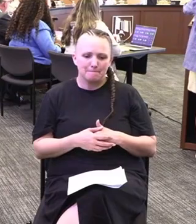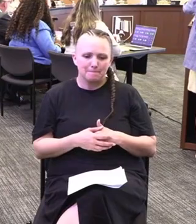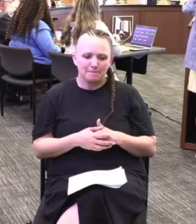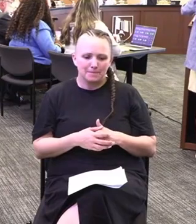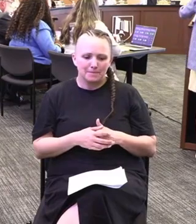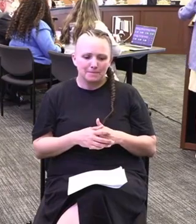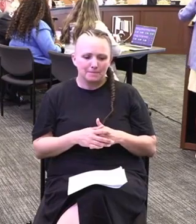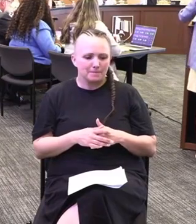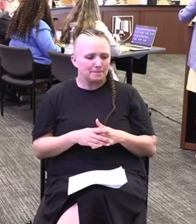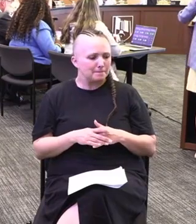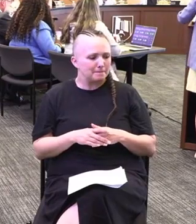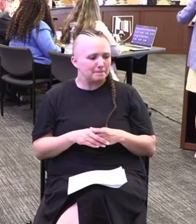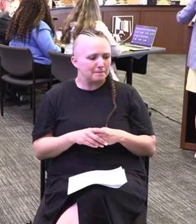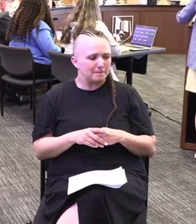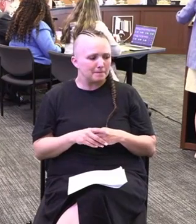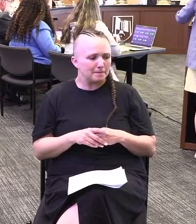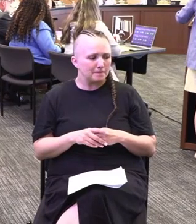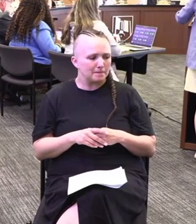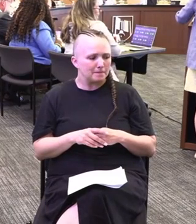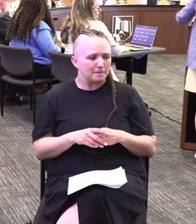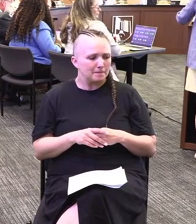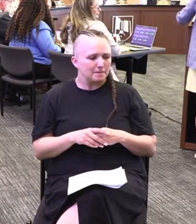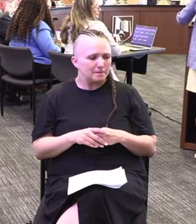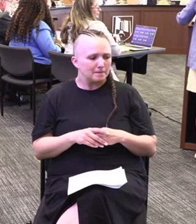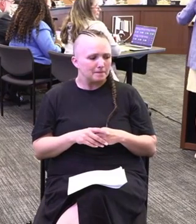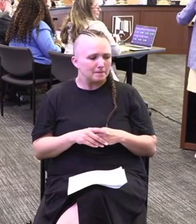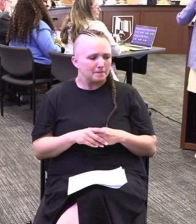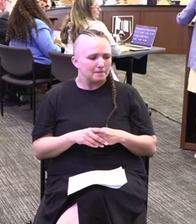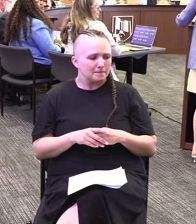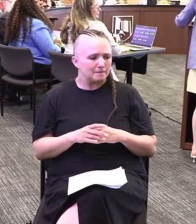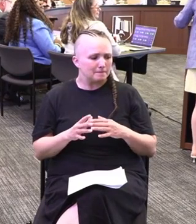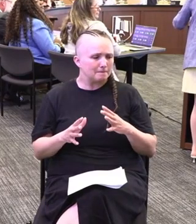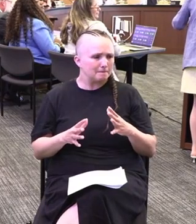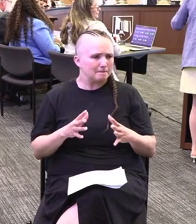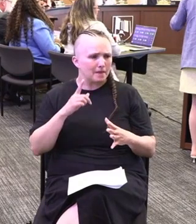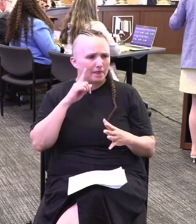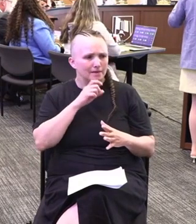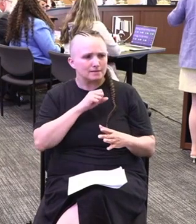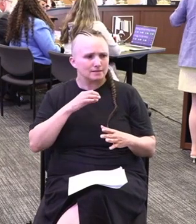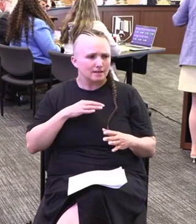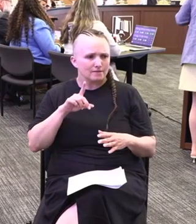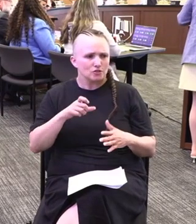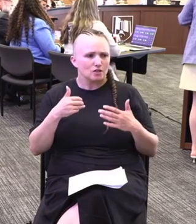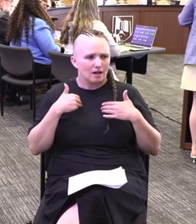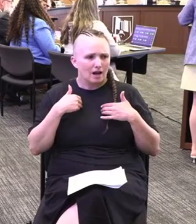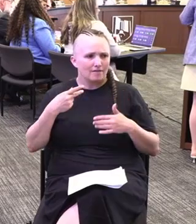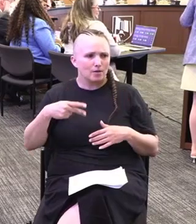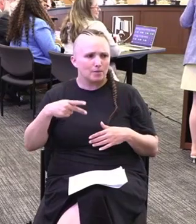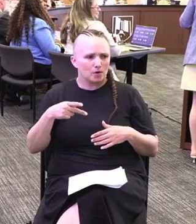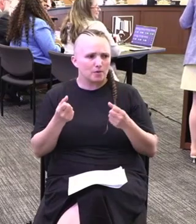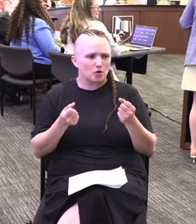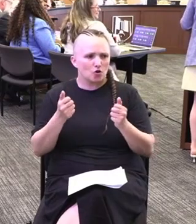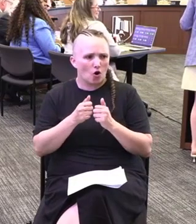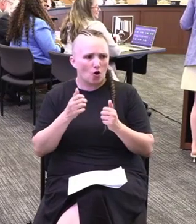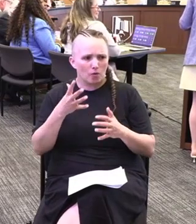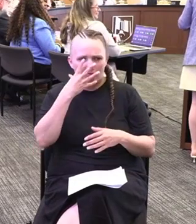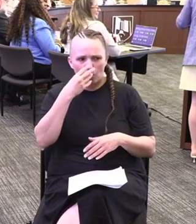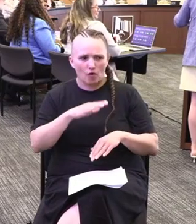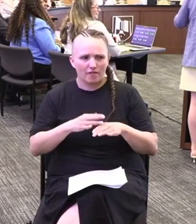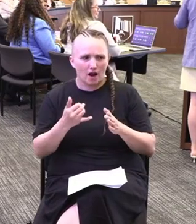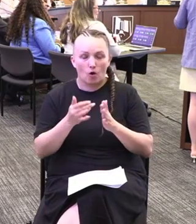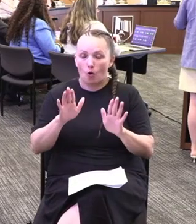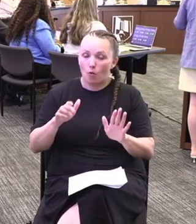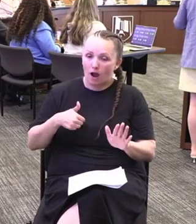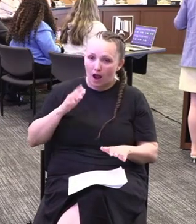I think all the staff should have a purple car with the wolf on it. Please, I would wrap my car if